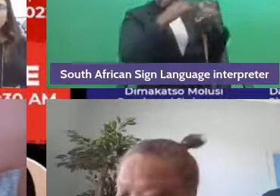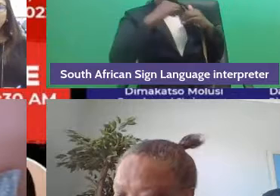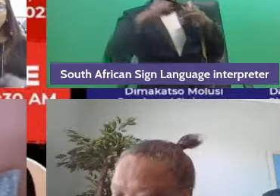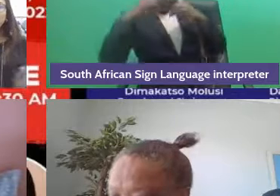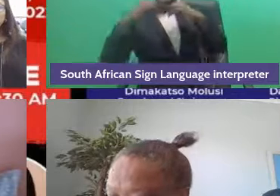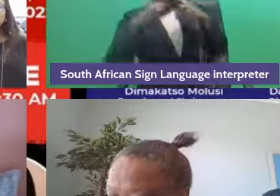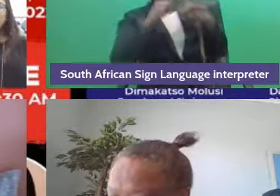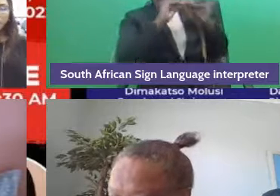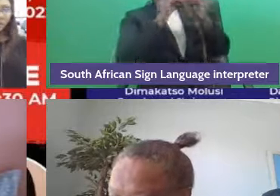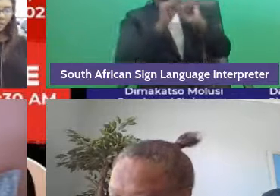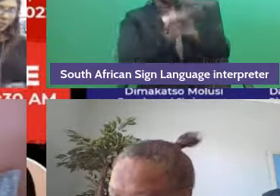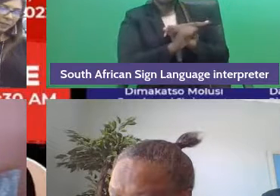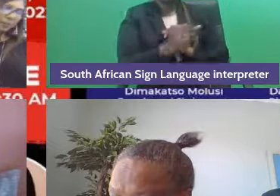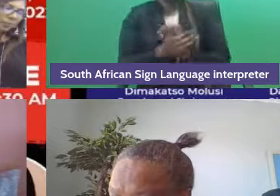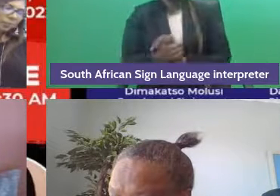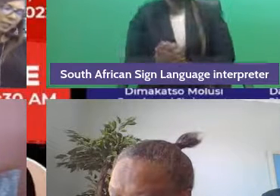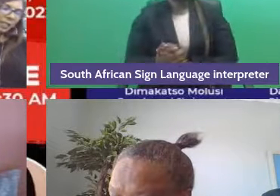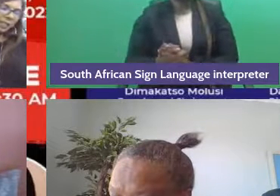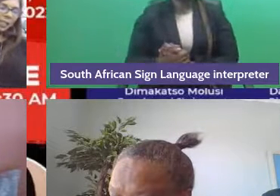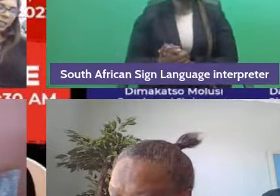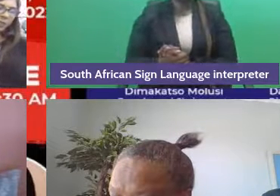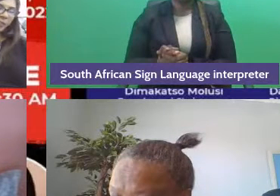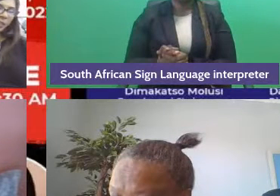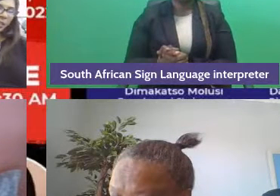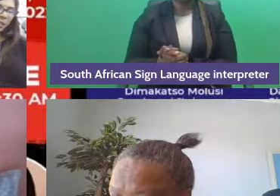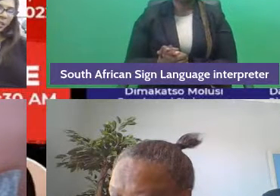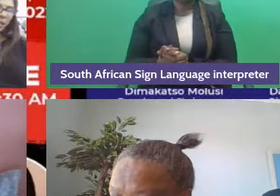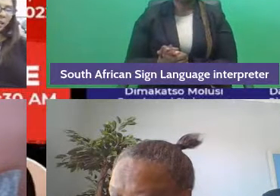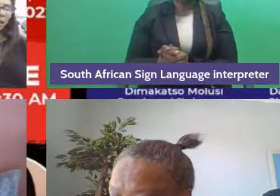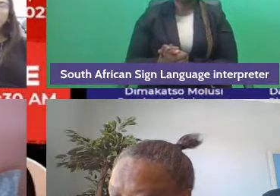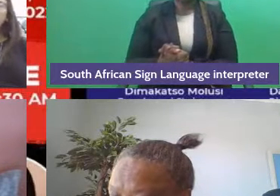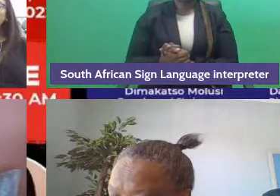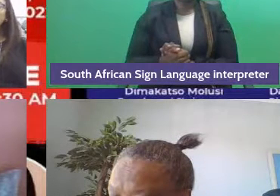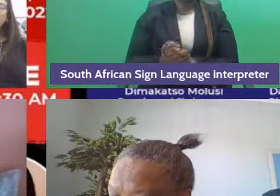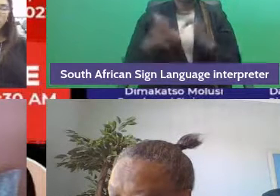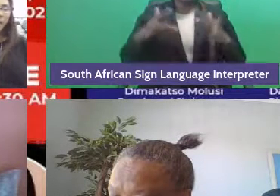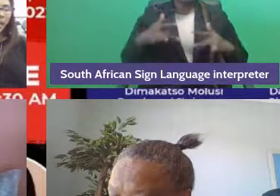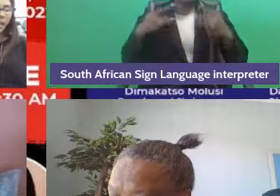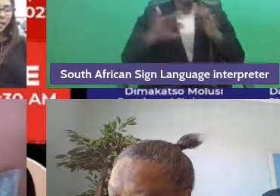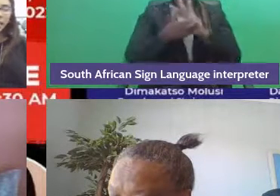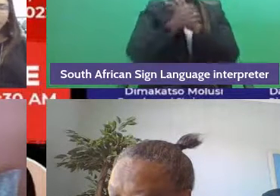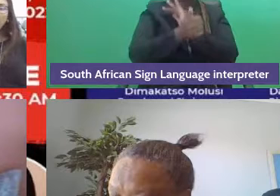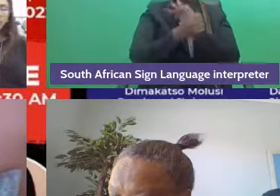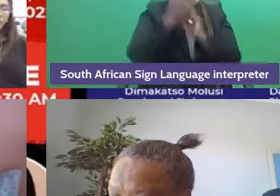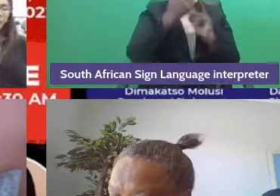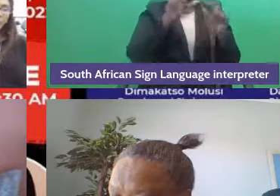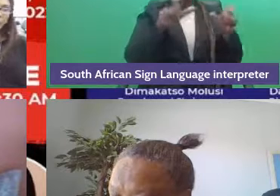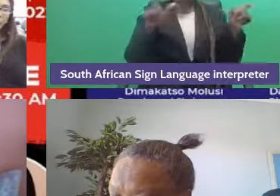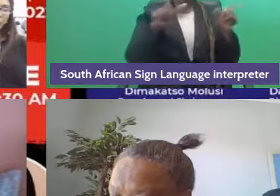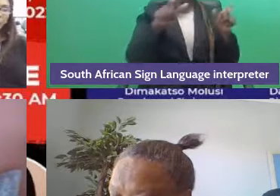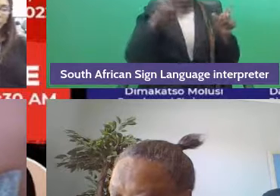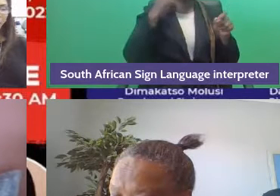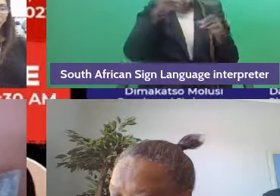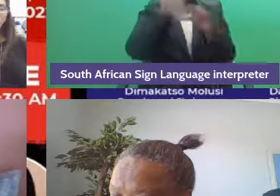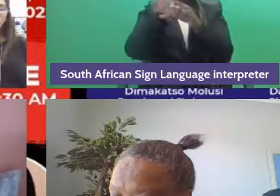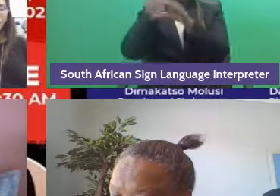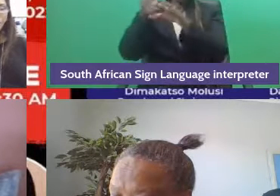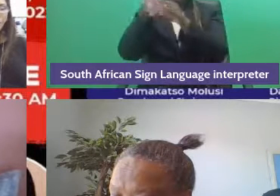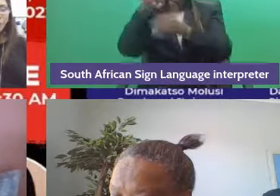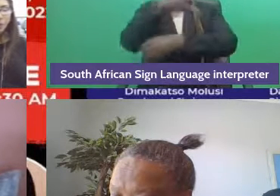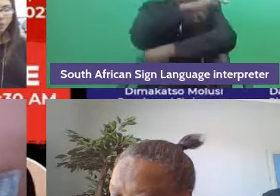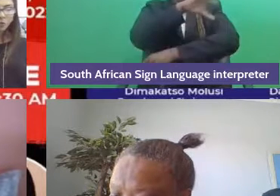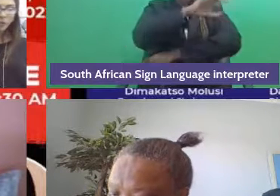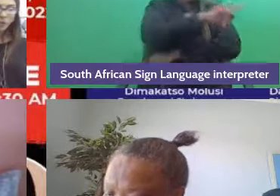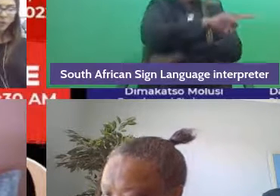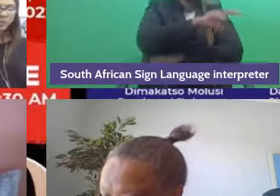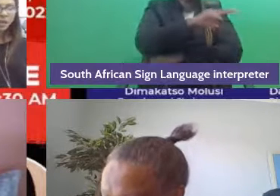of the outputs in the life skills is that the deaf attendees are then empowered as they gain information and become aware of